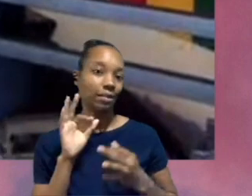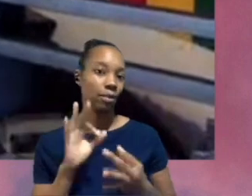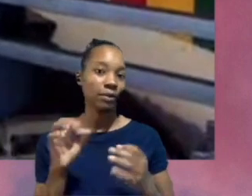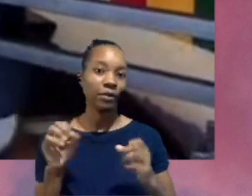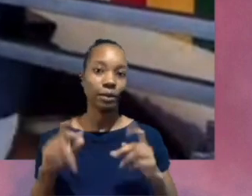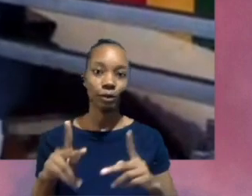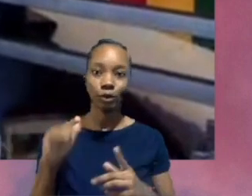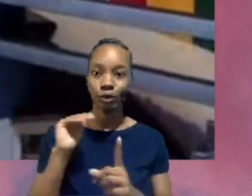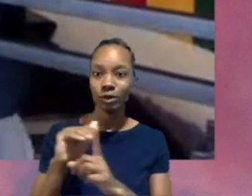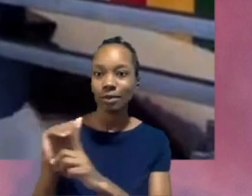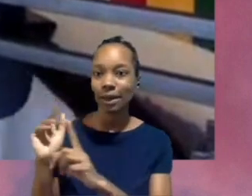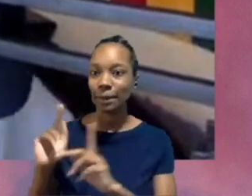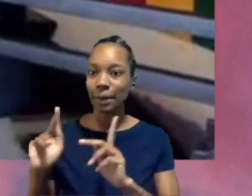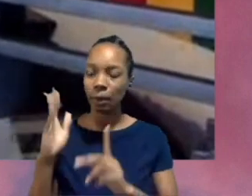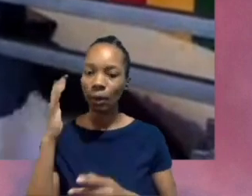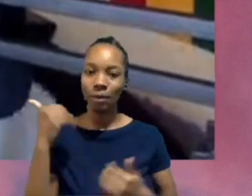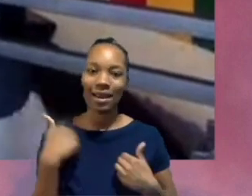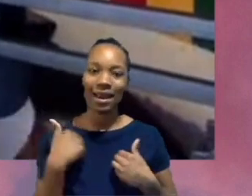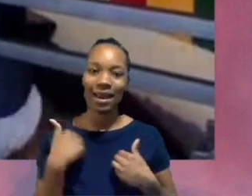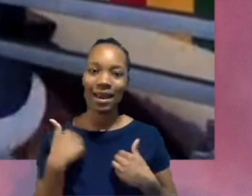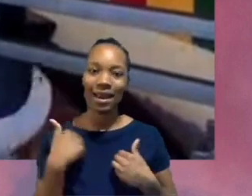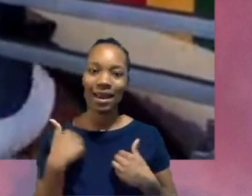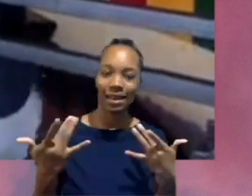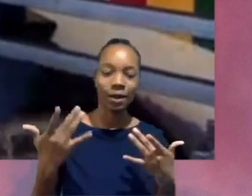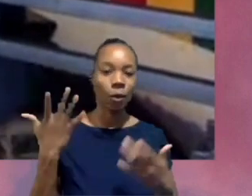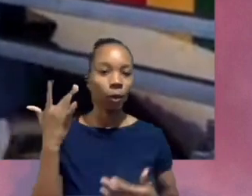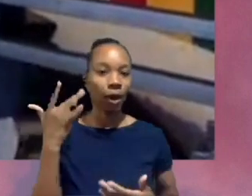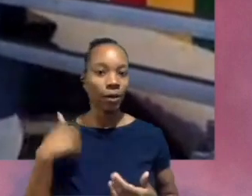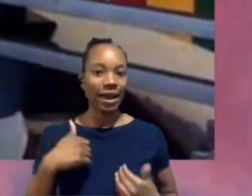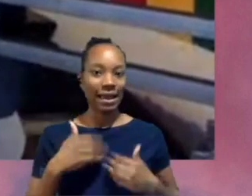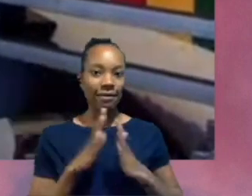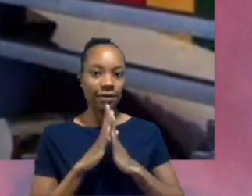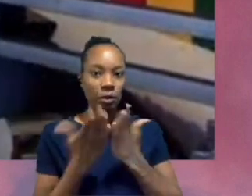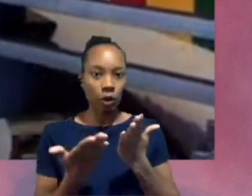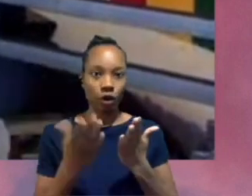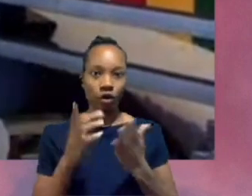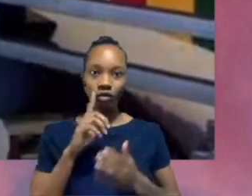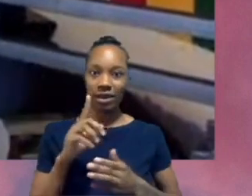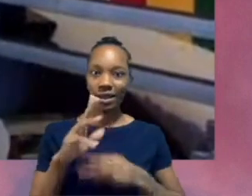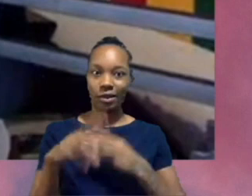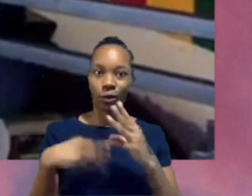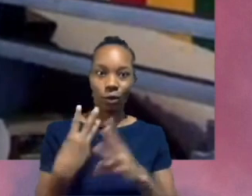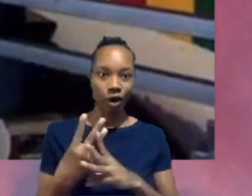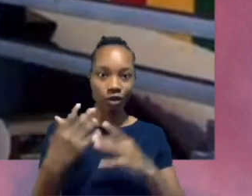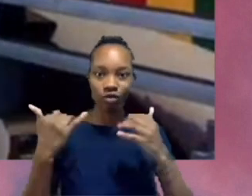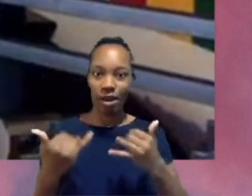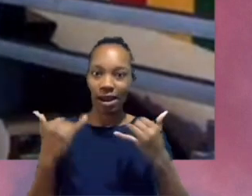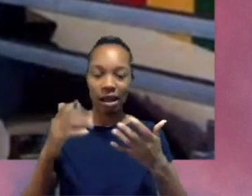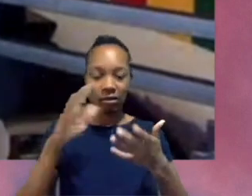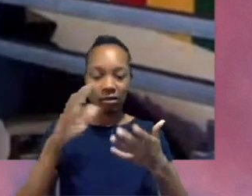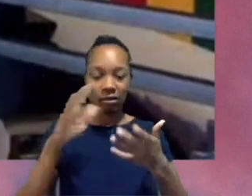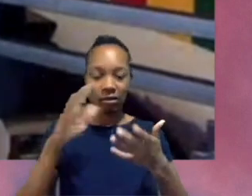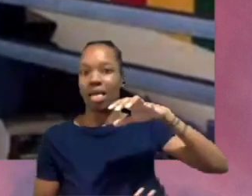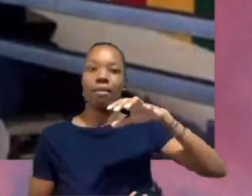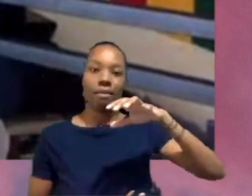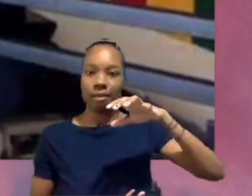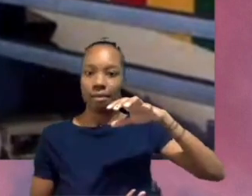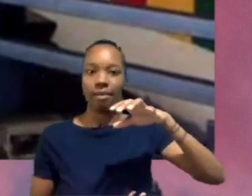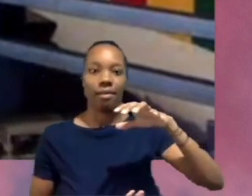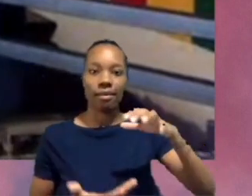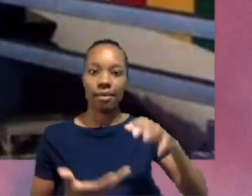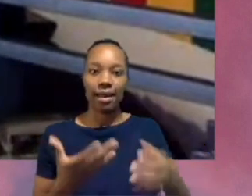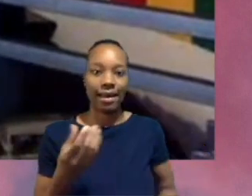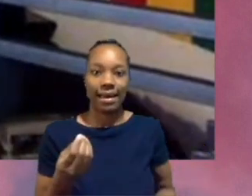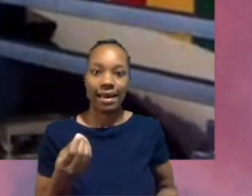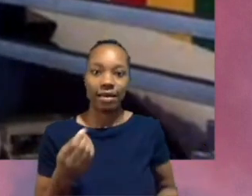created this anthology. Like, literally, the world is turning inside out right now, and it has revealed